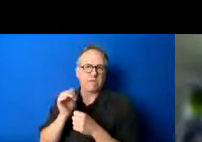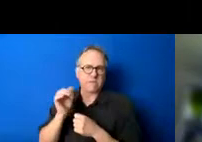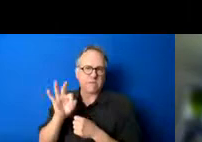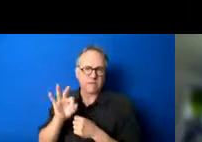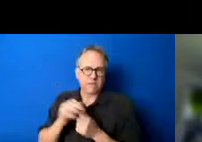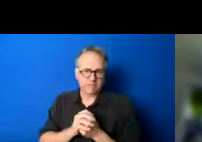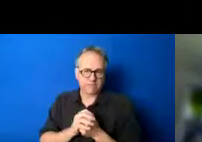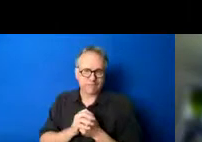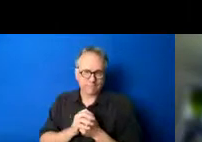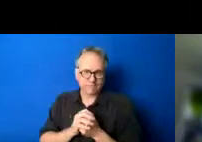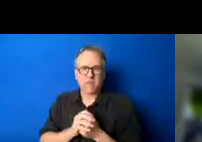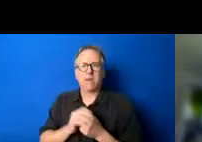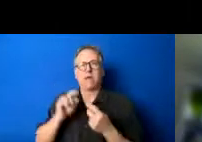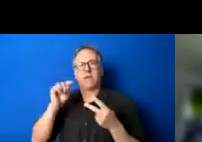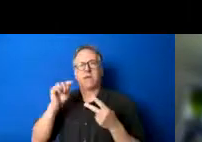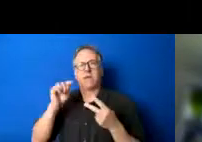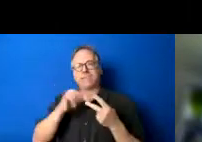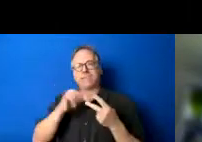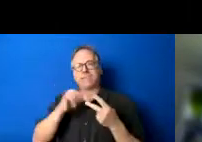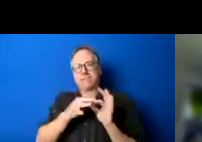that was the link to the